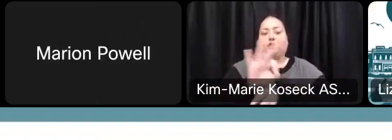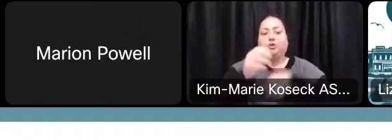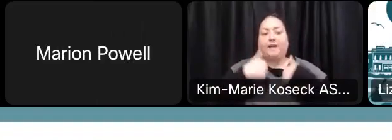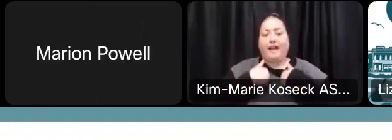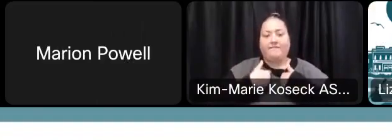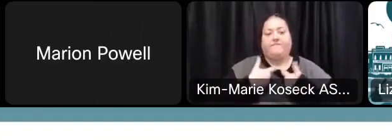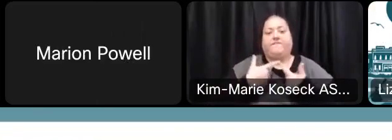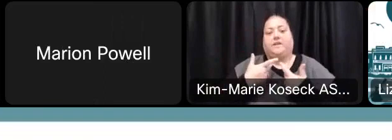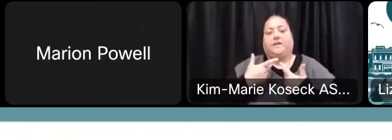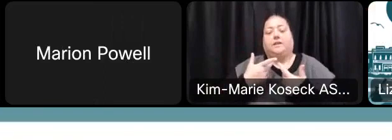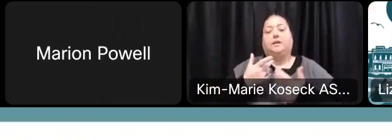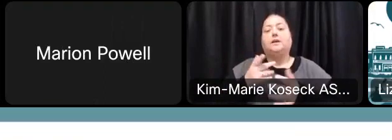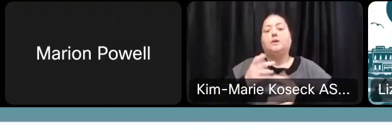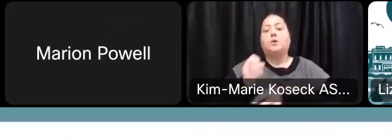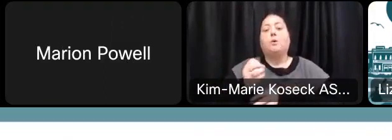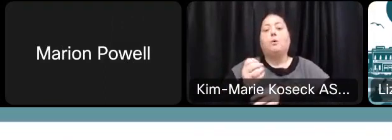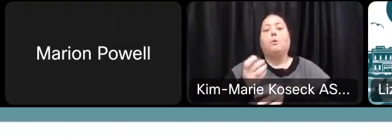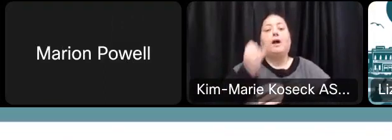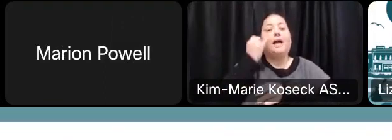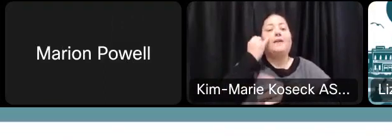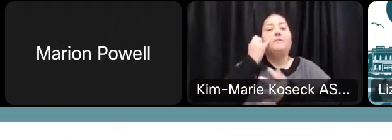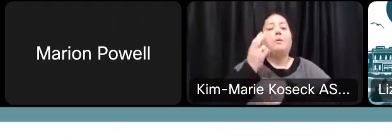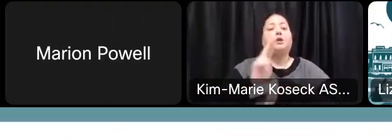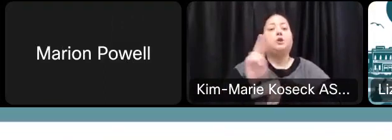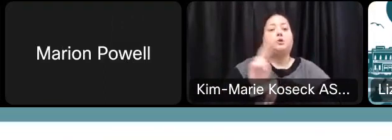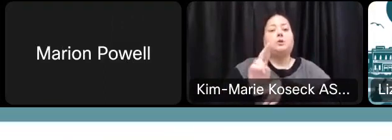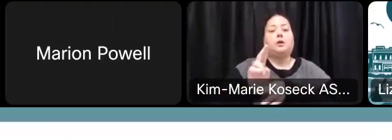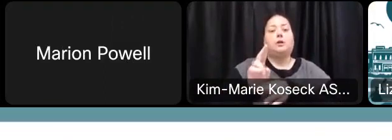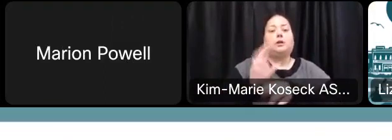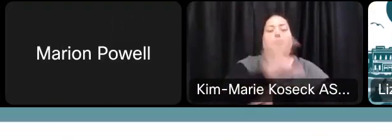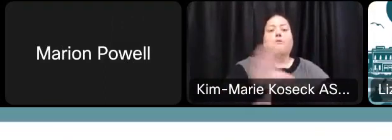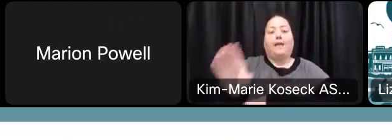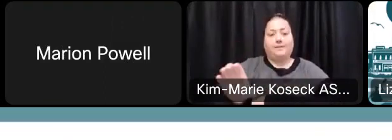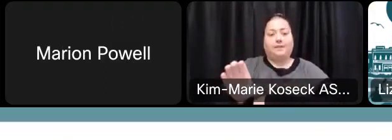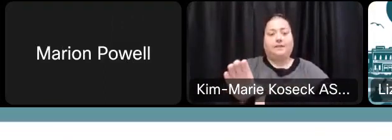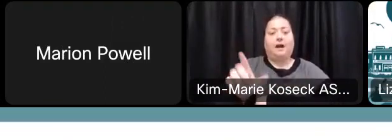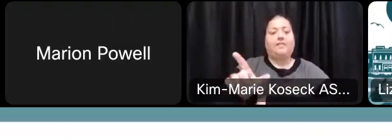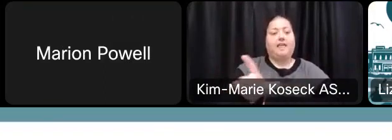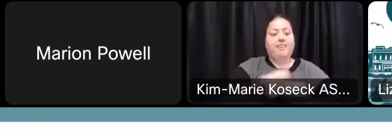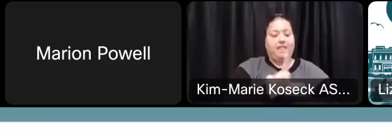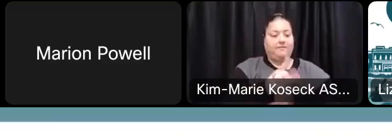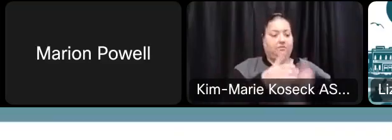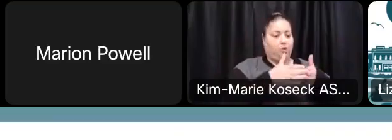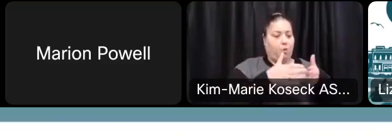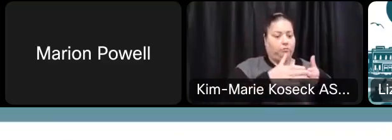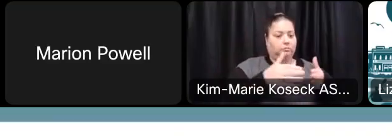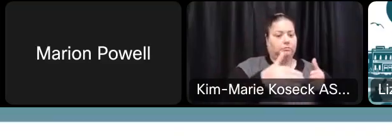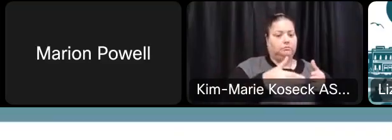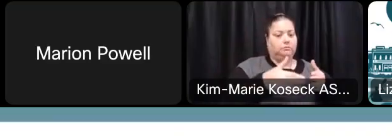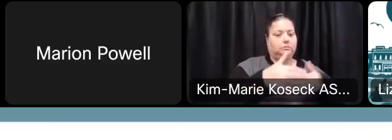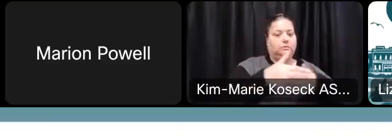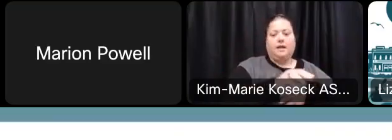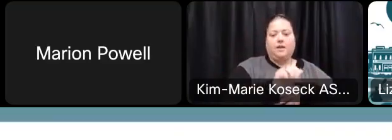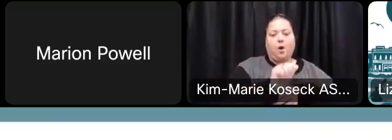the webinar today. So if you would like to utilize closed captions on the left hand of your screen on that